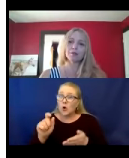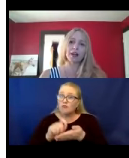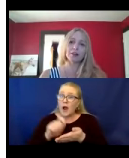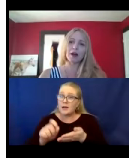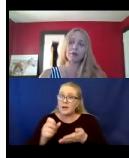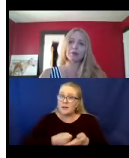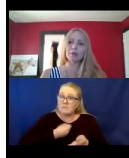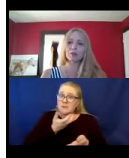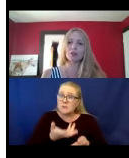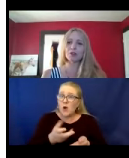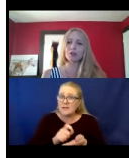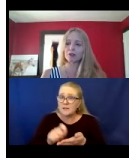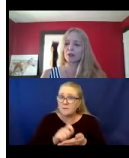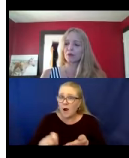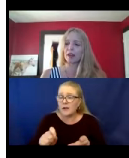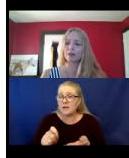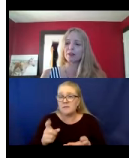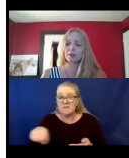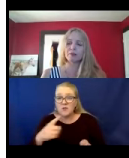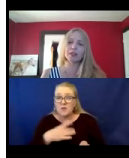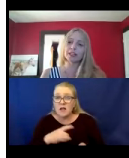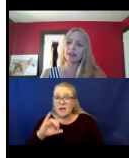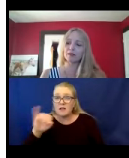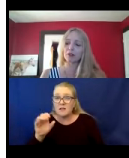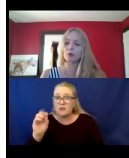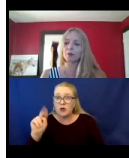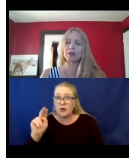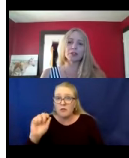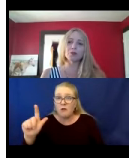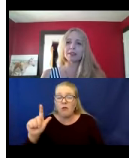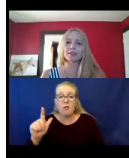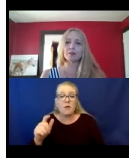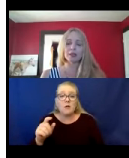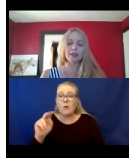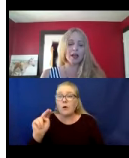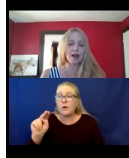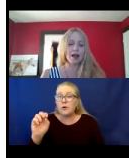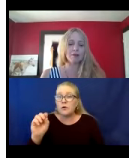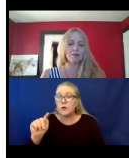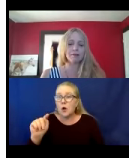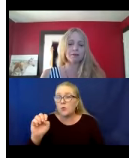So I don't know how many people are journalers or writers, but if you get any kind of a notebook and you write something,